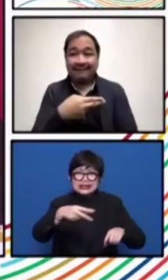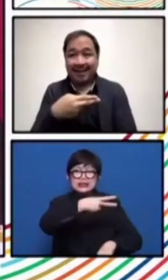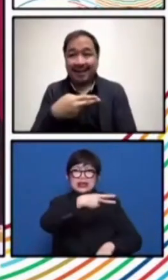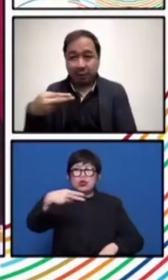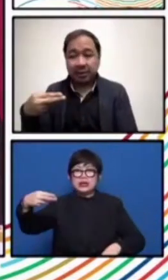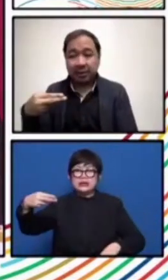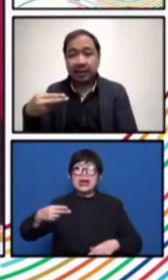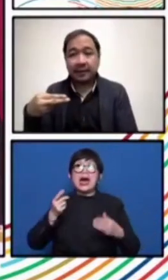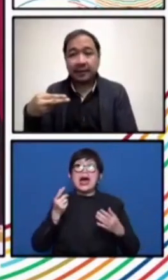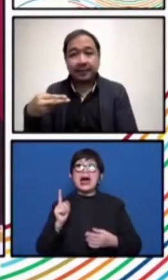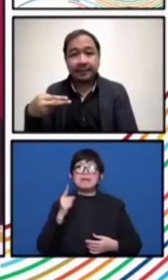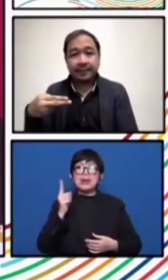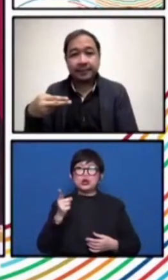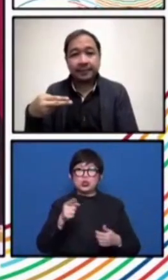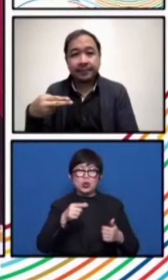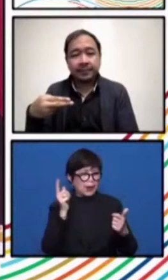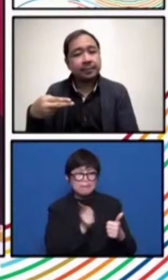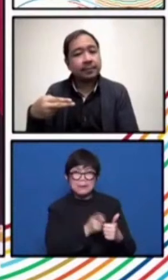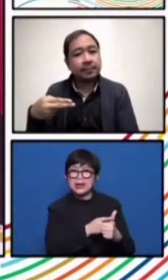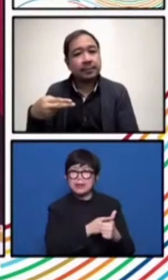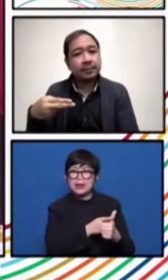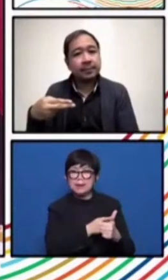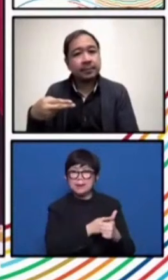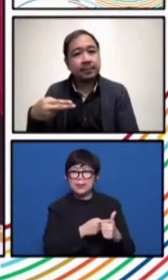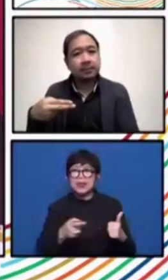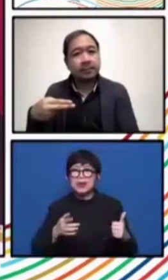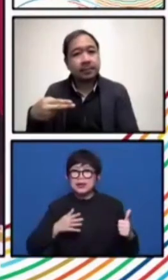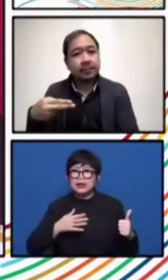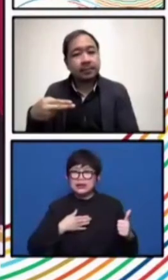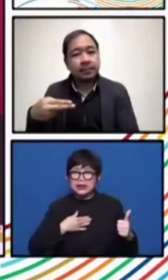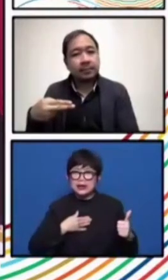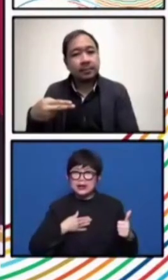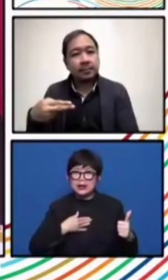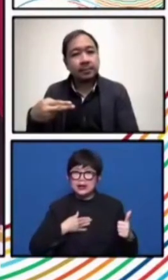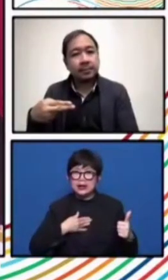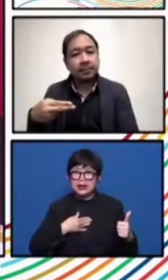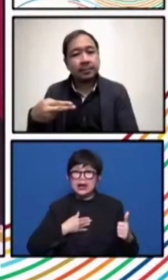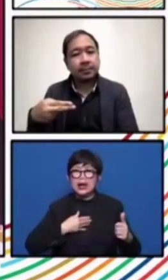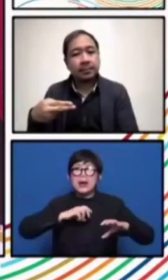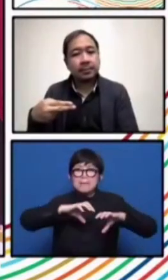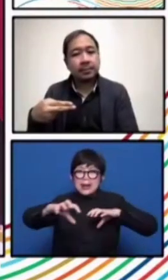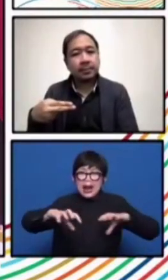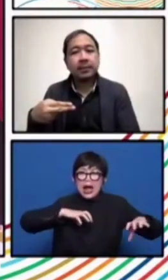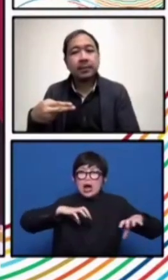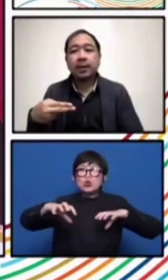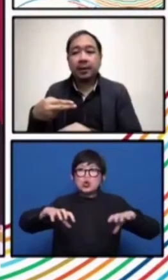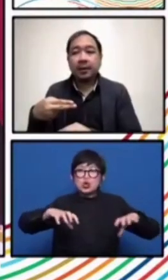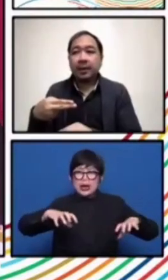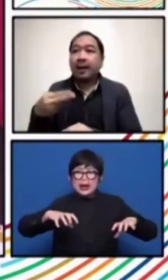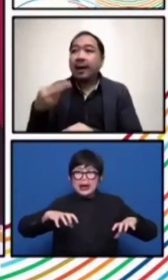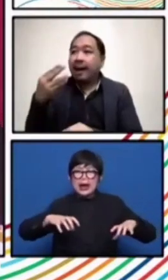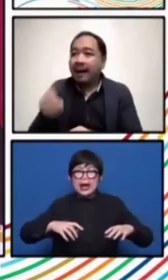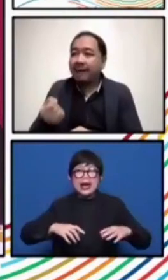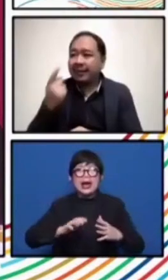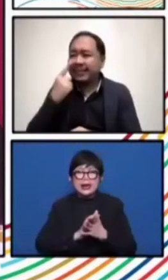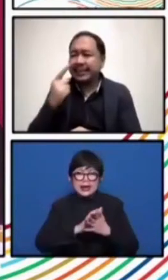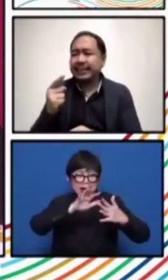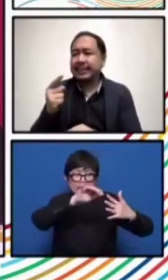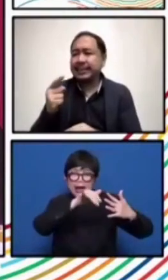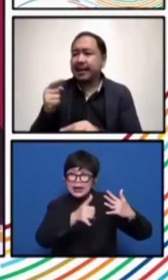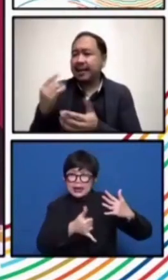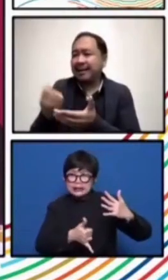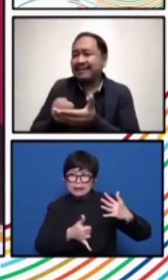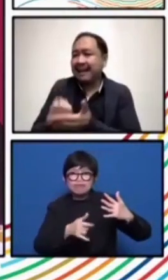we first have undertaken a data landscape analysis and